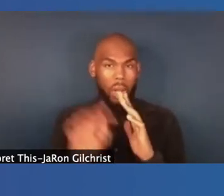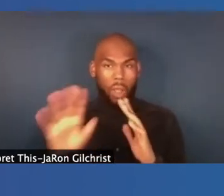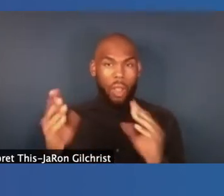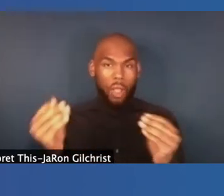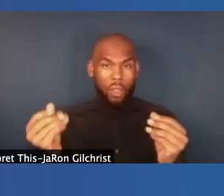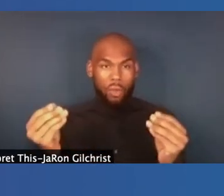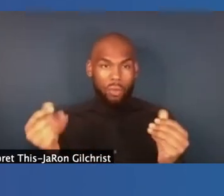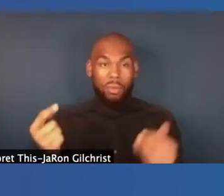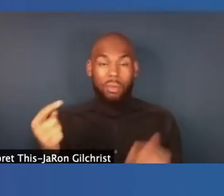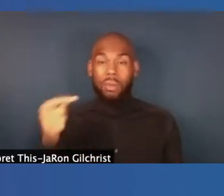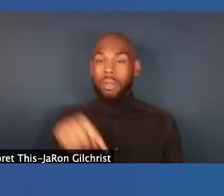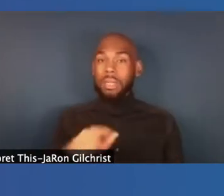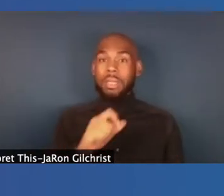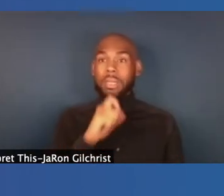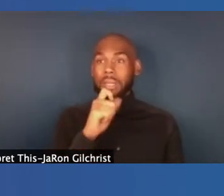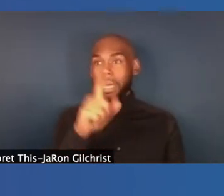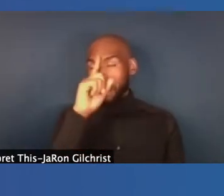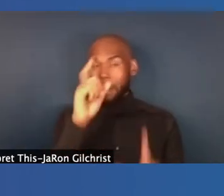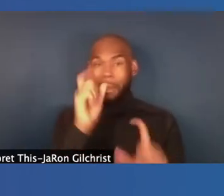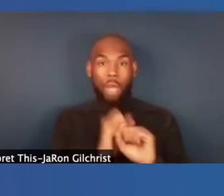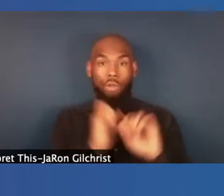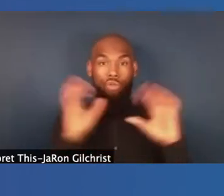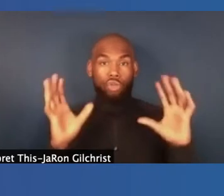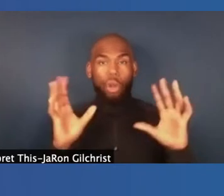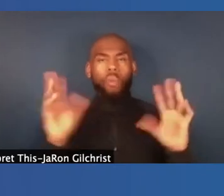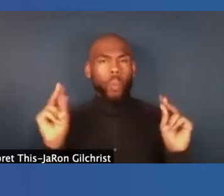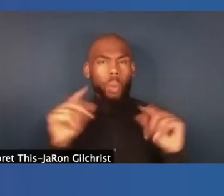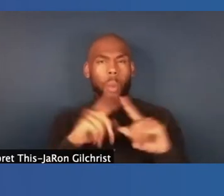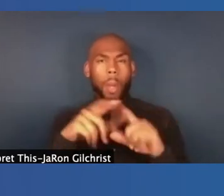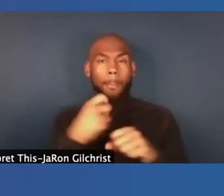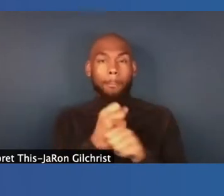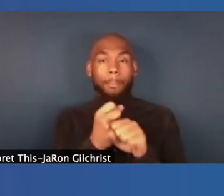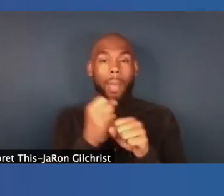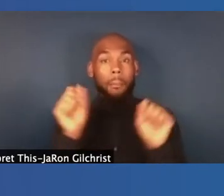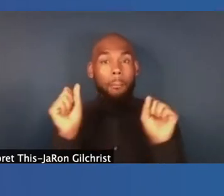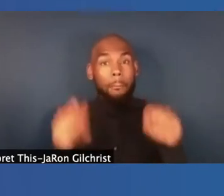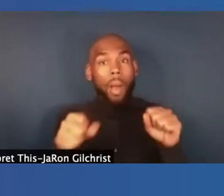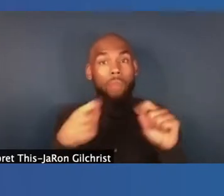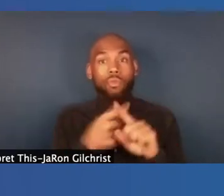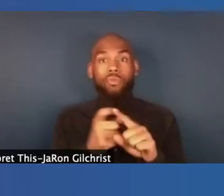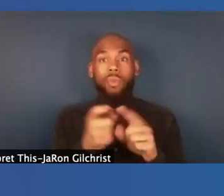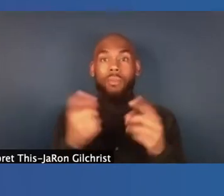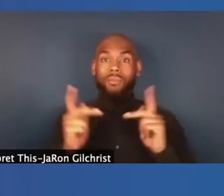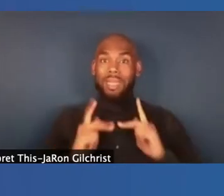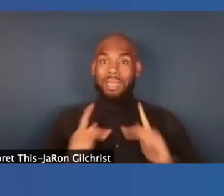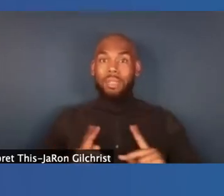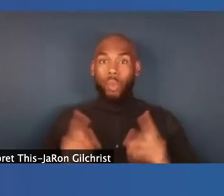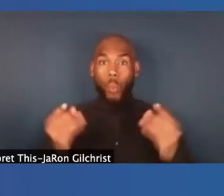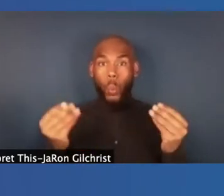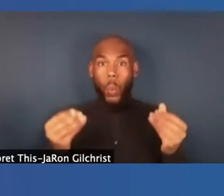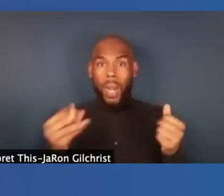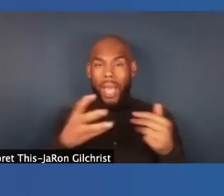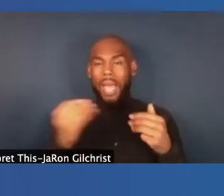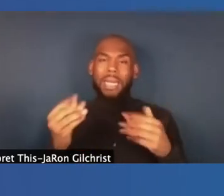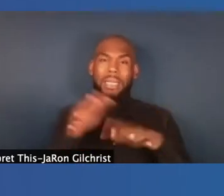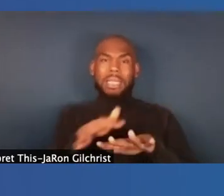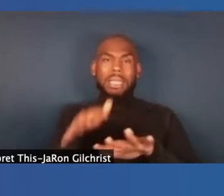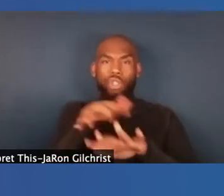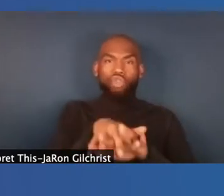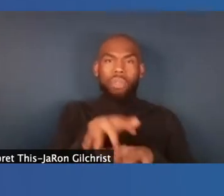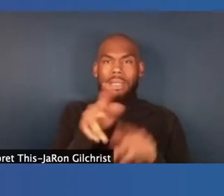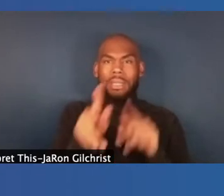ether, in an imaginary void, but is made possible because of physical land and the Indigenous people who steward it. So,